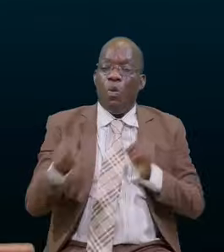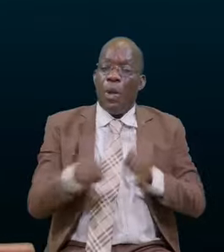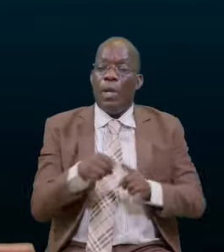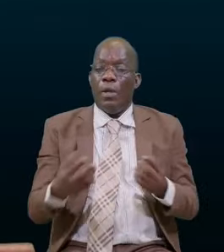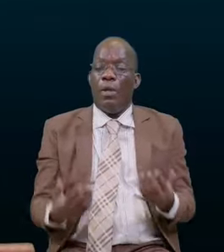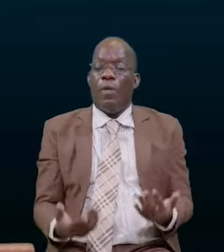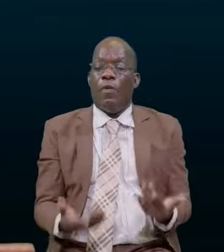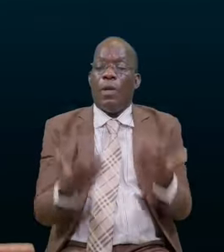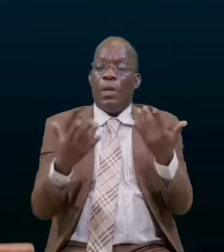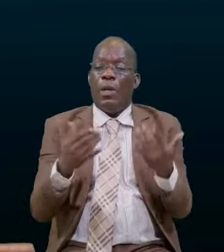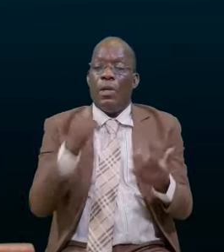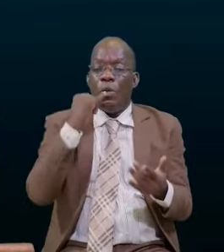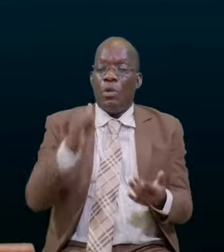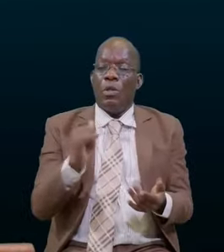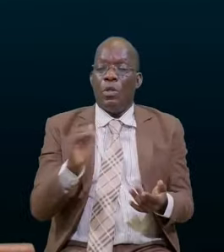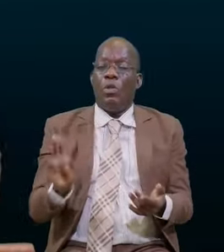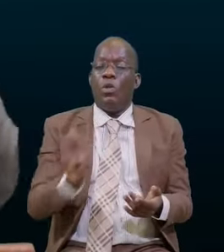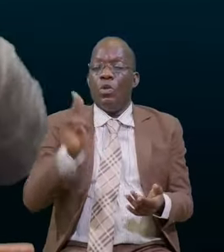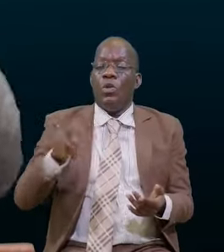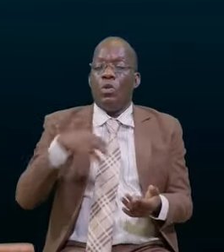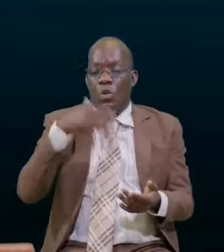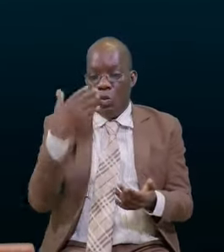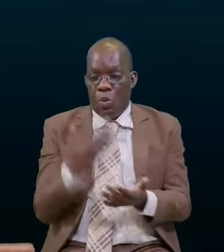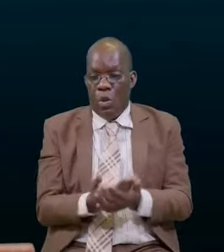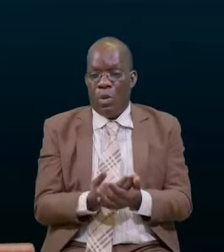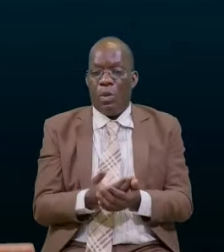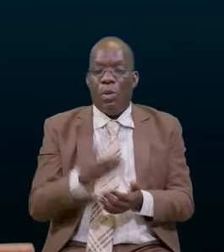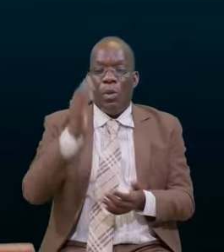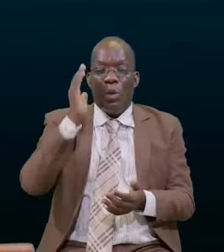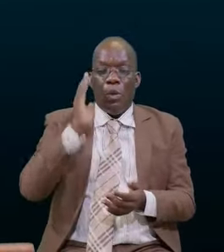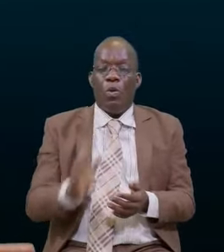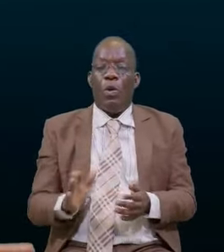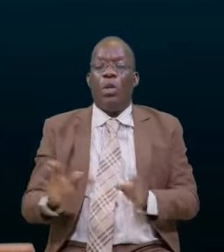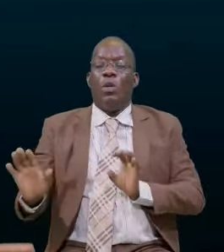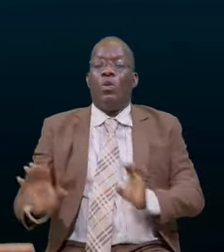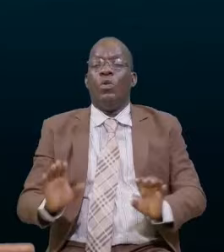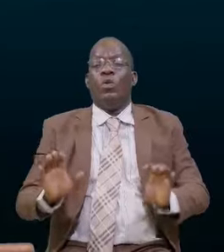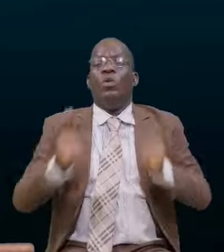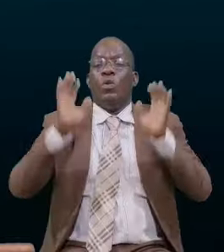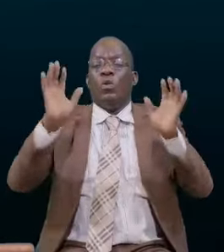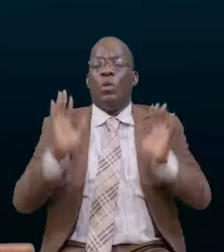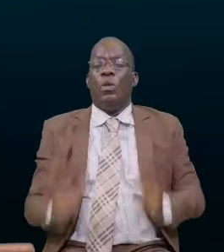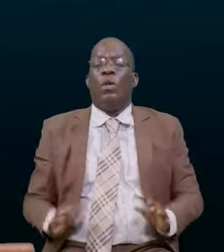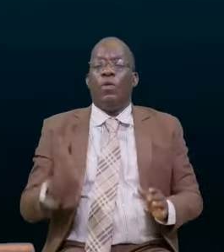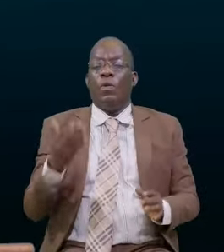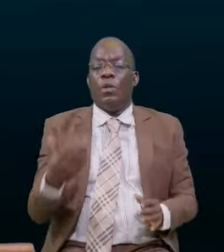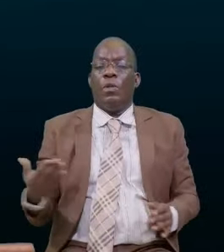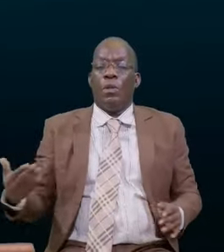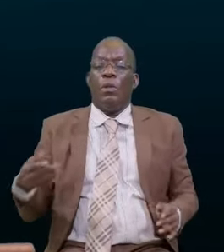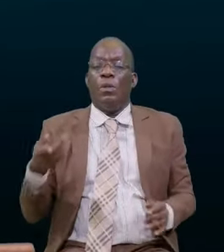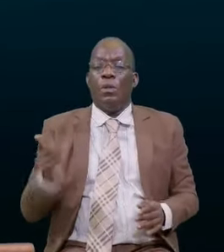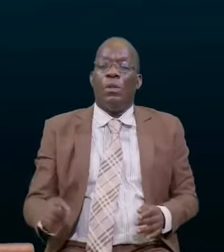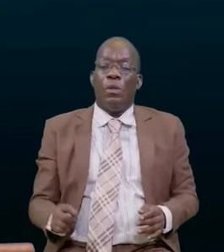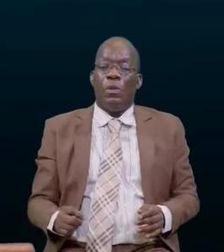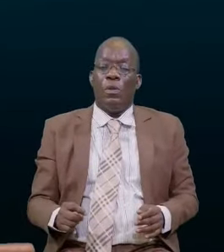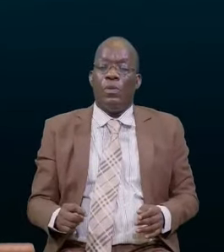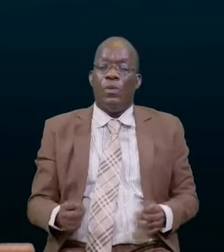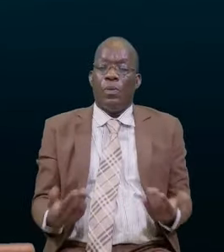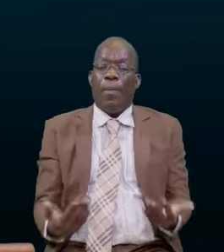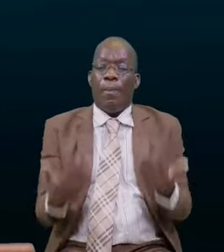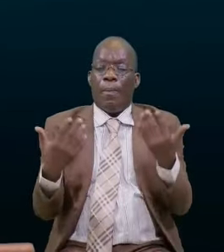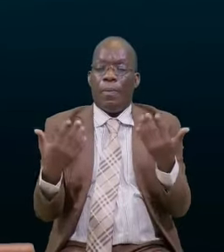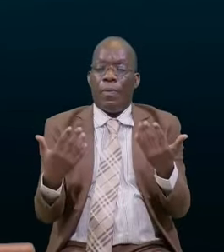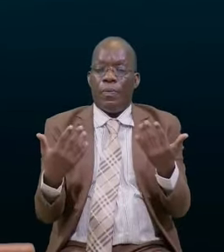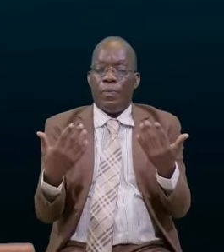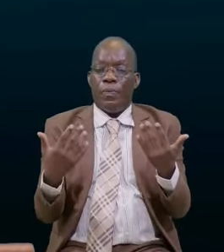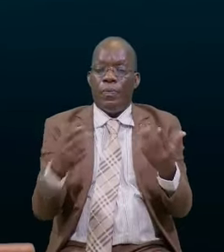is well used can be really doing some wonderful things mean the fire well used it will bring some